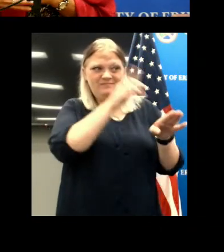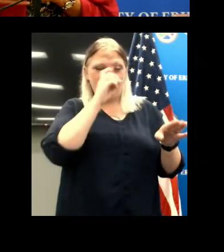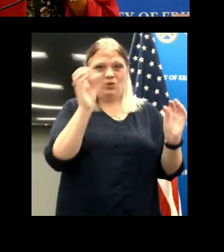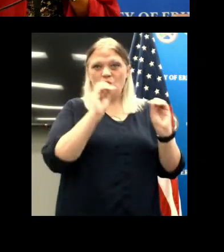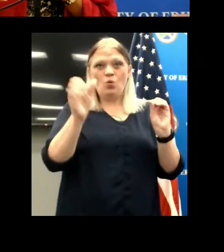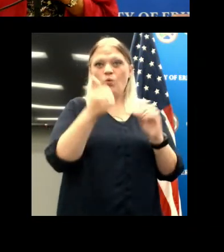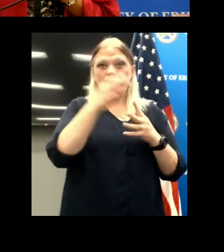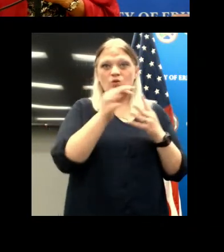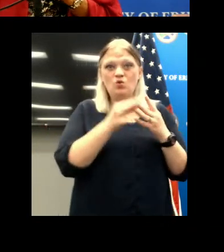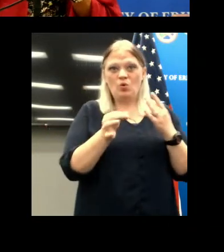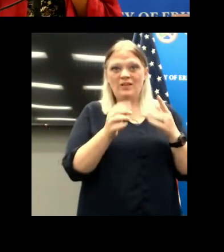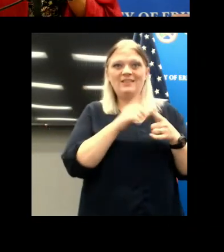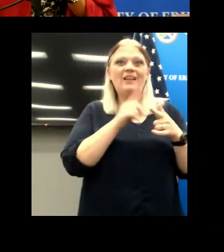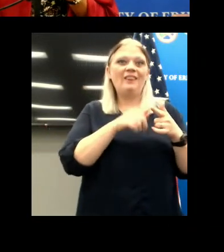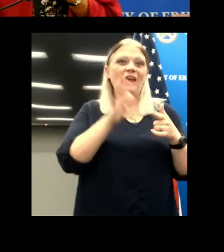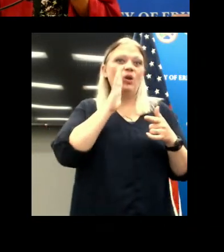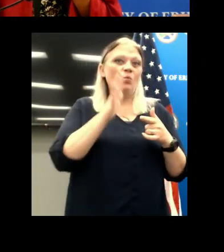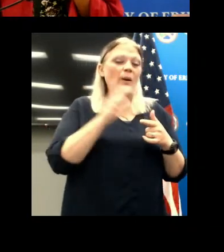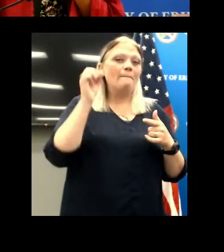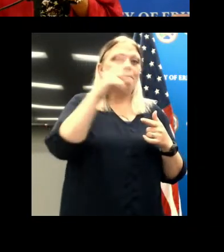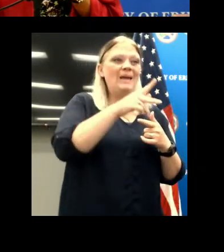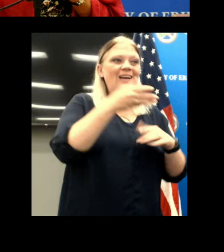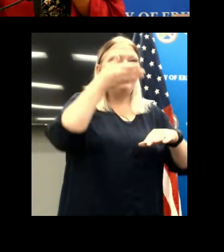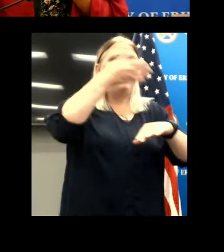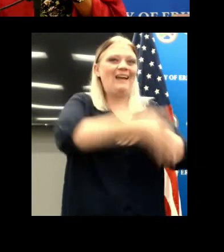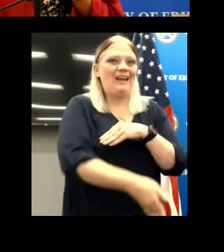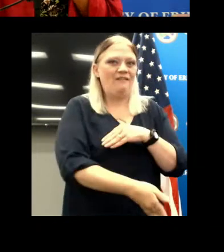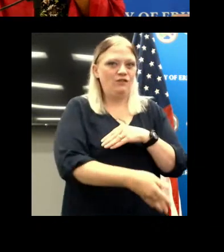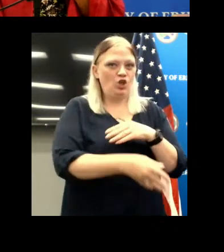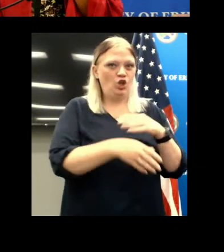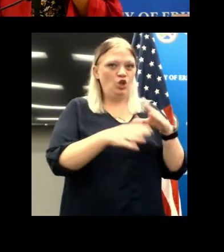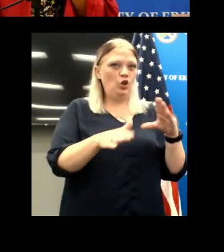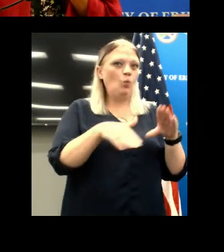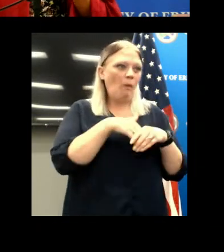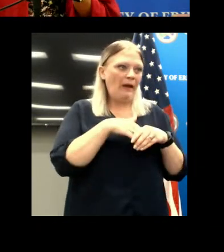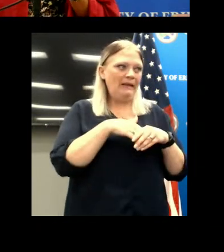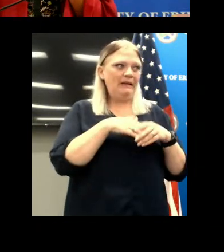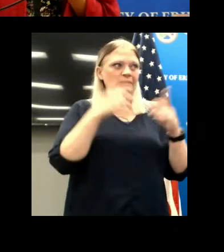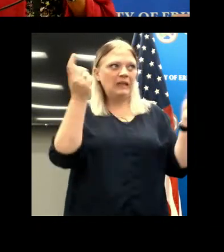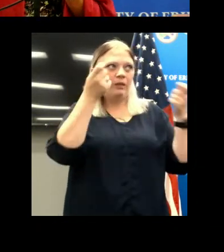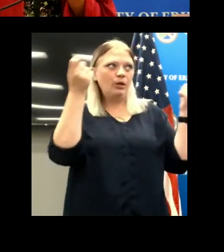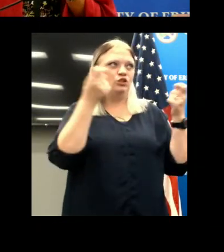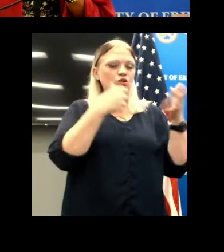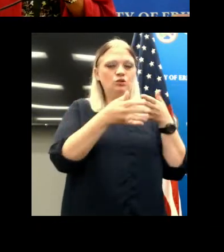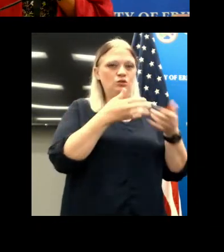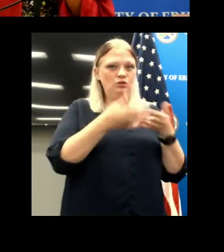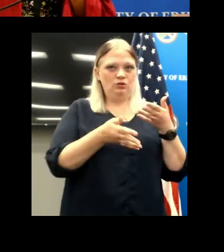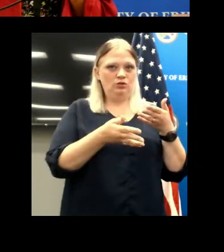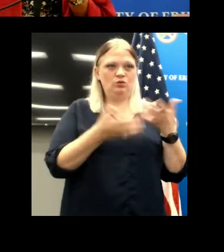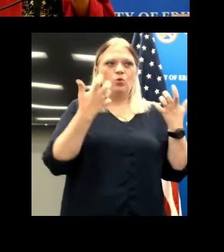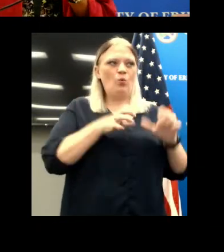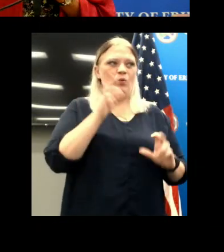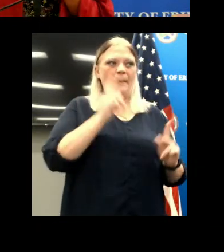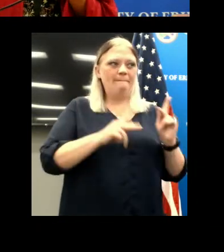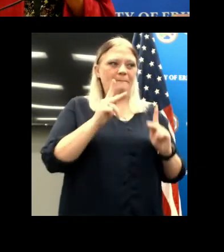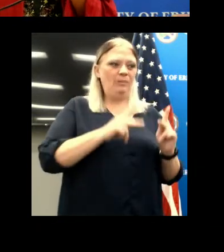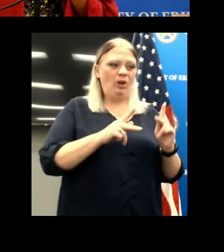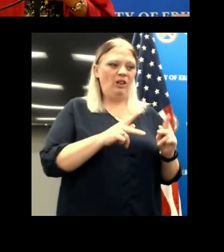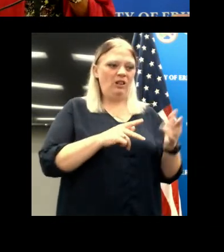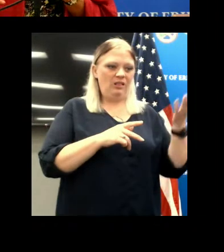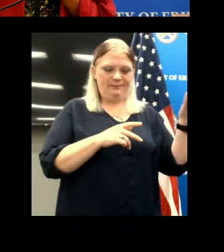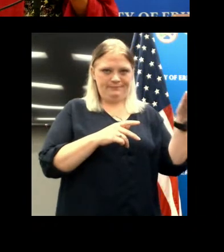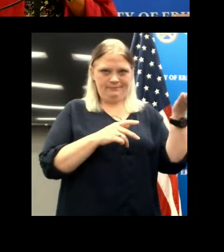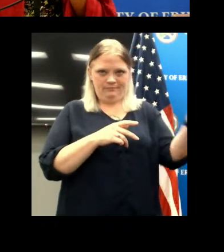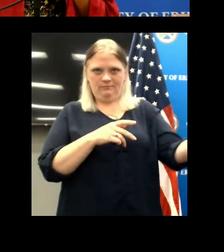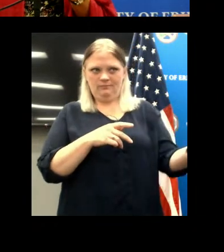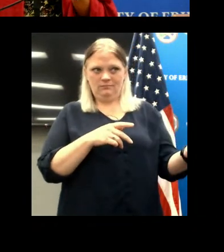choice, we will return at a later date, after the party or the celebration, and we don't want to put people who